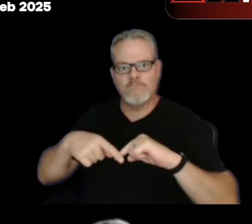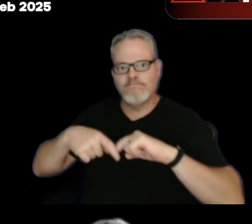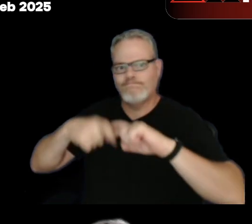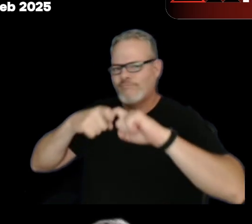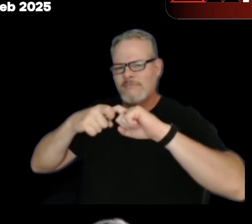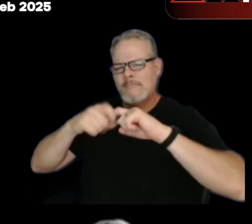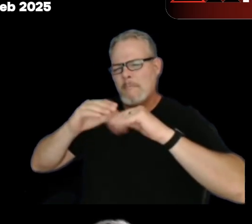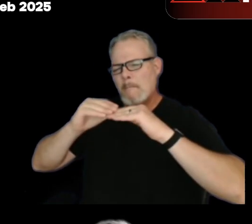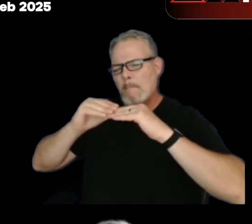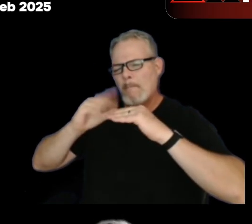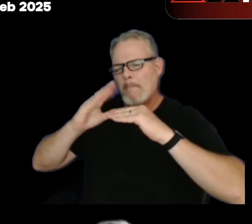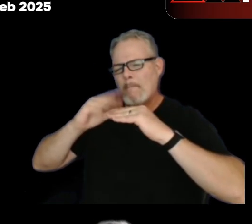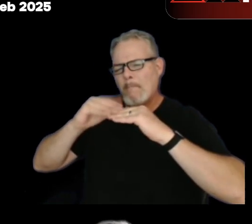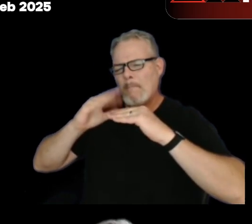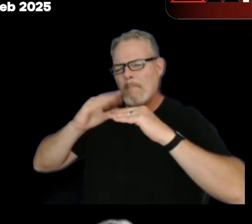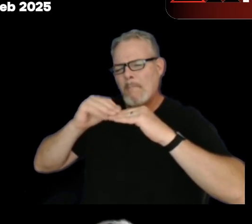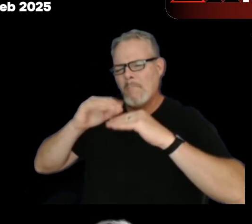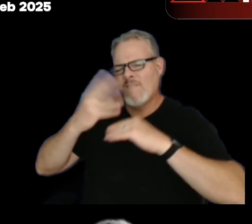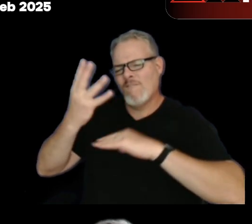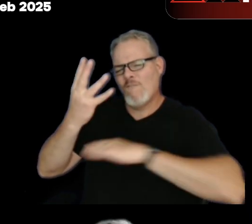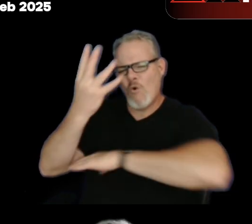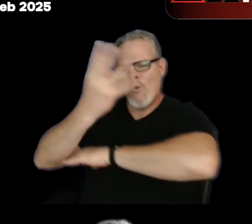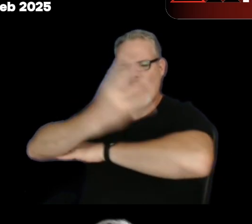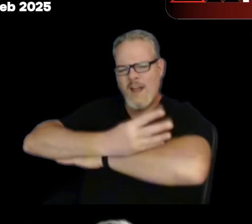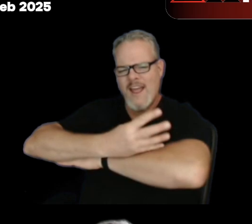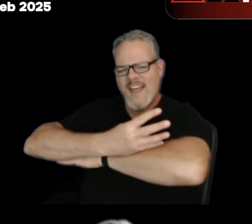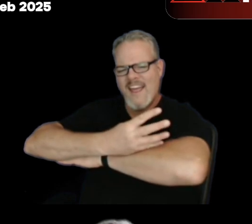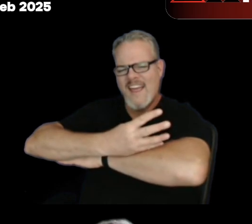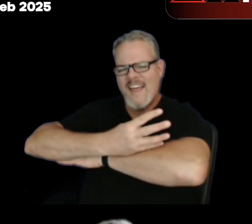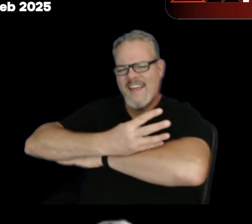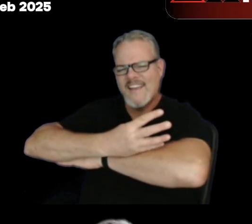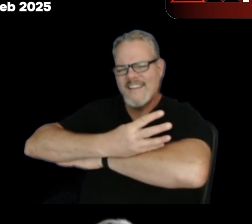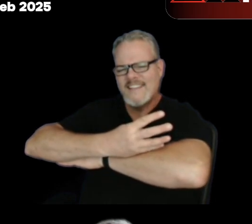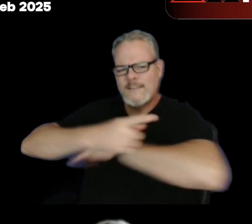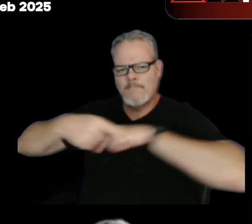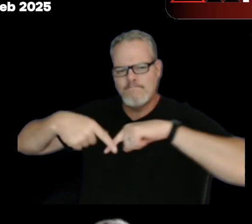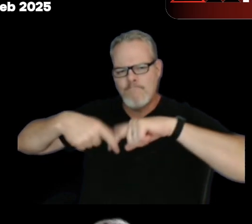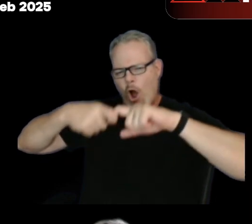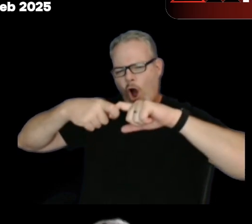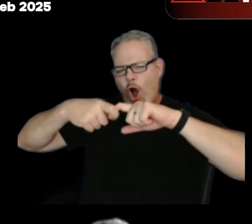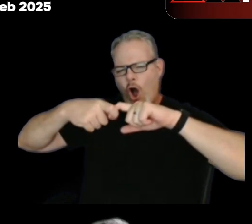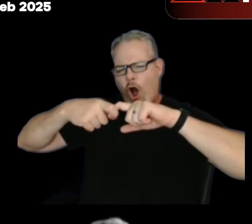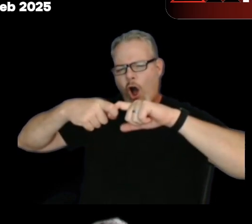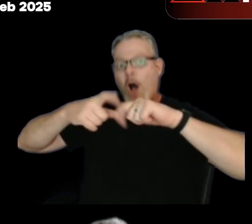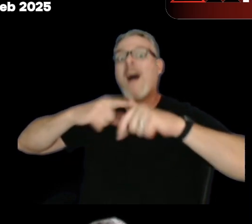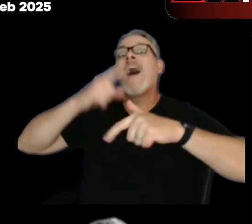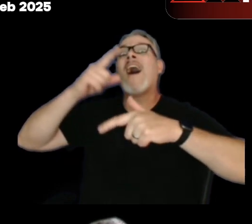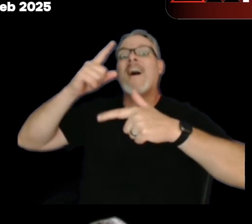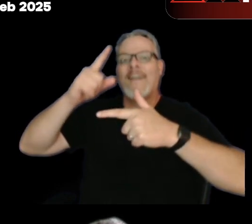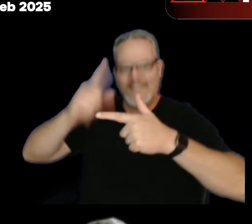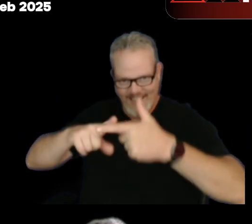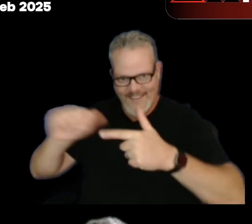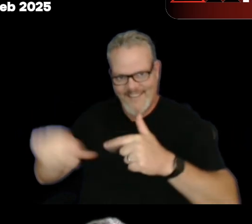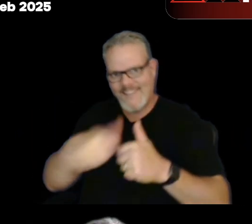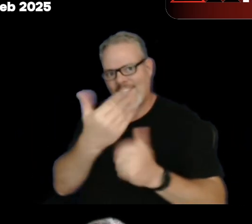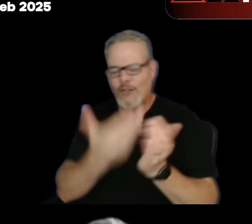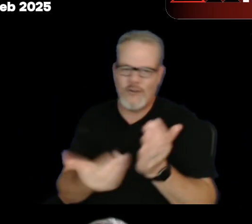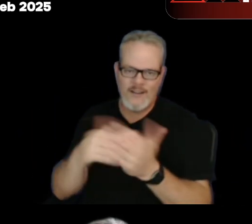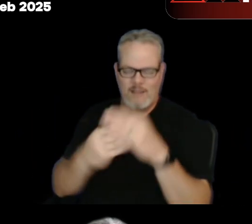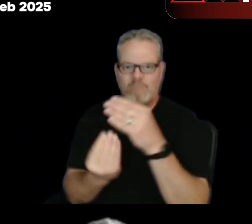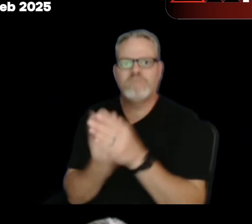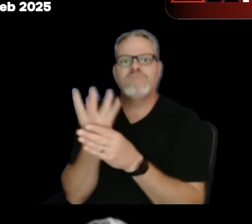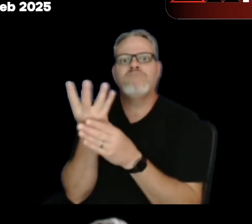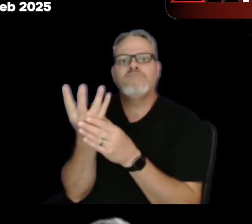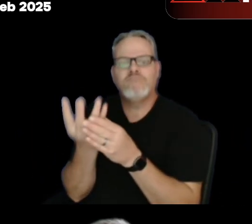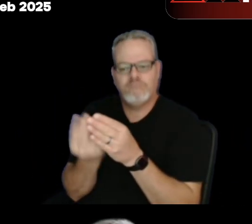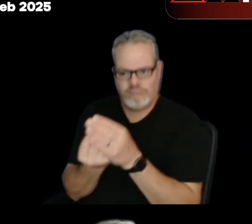least 4 days of pause before the next eruption episode comes on. So